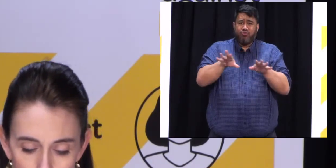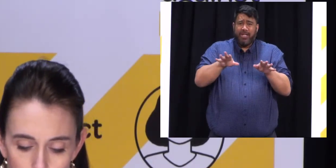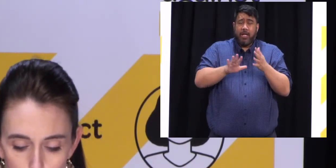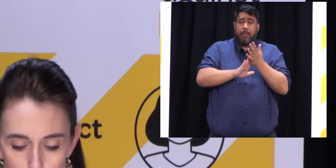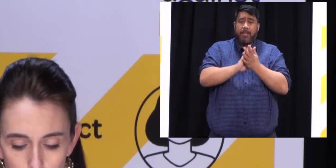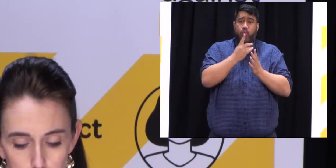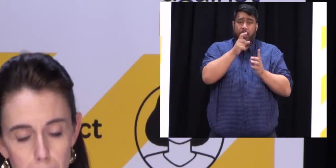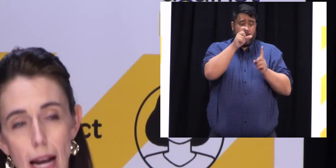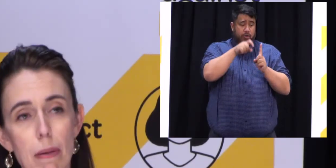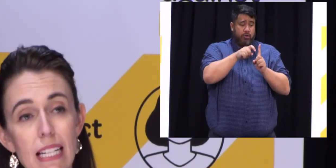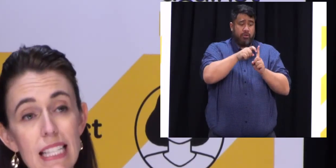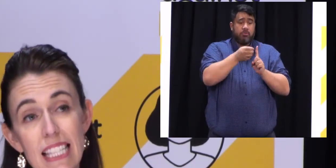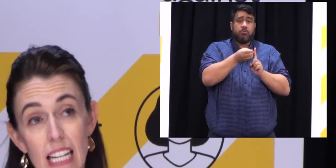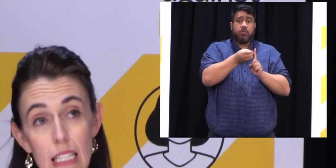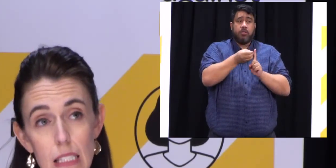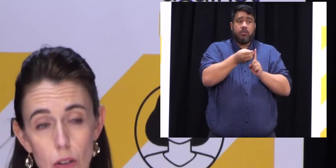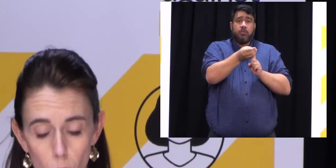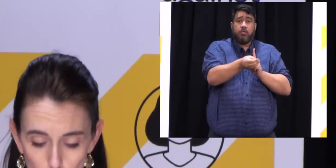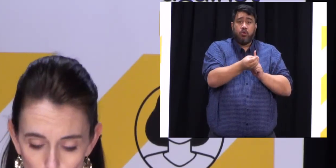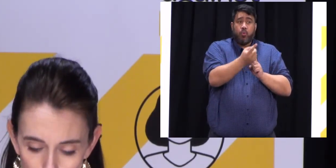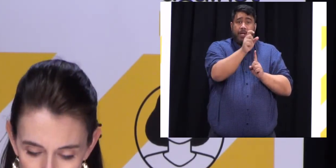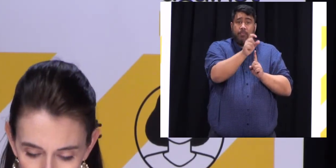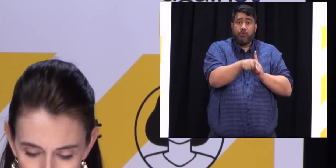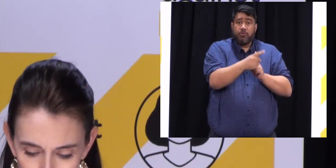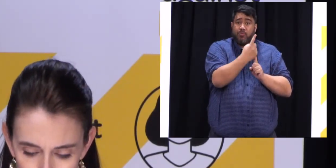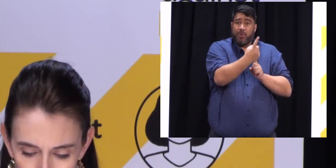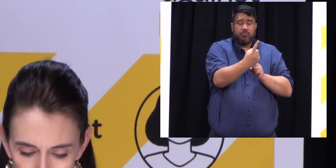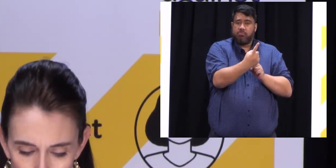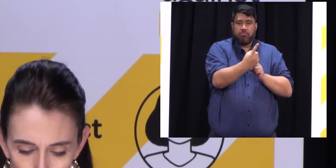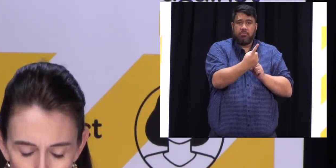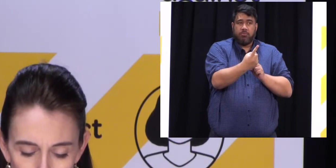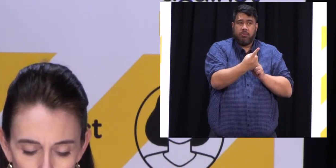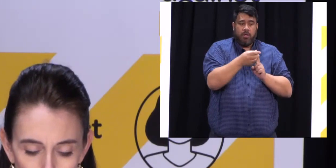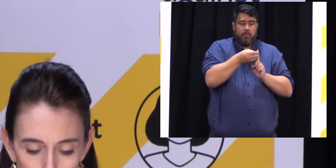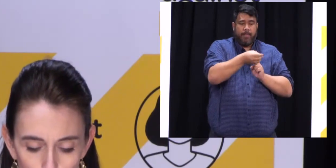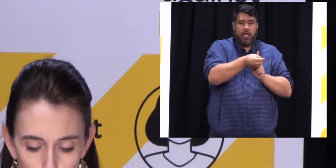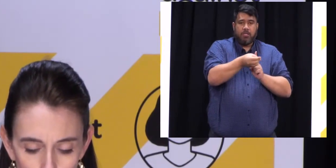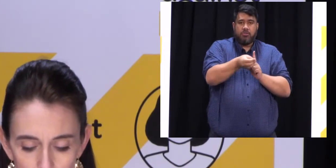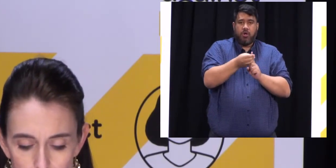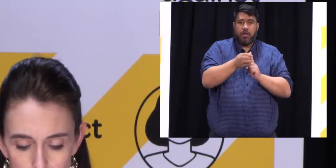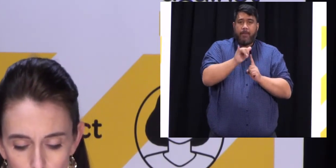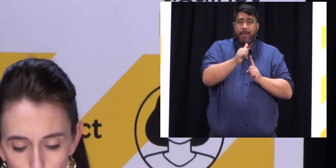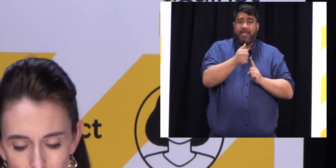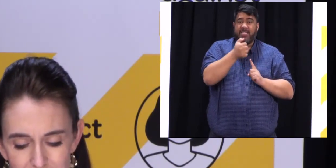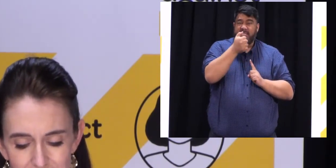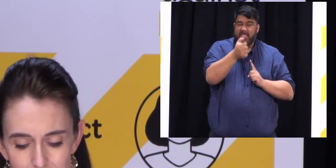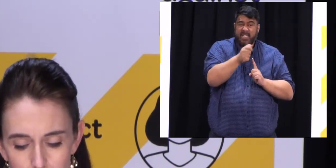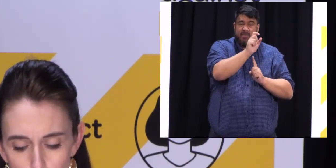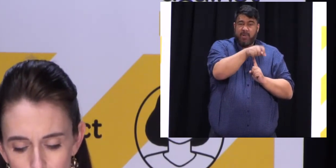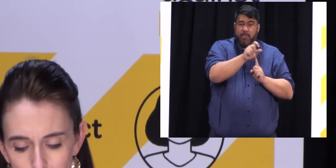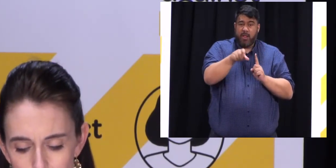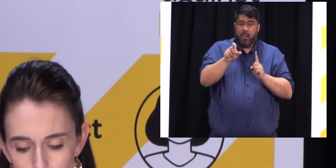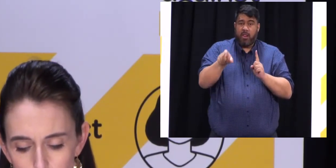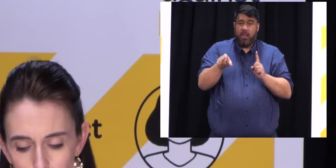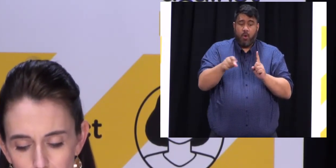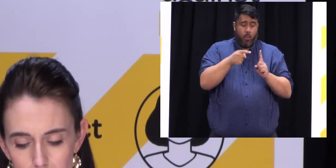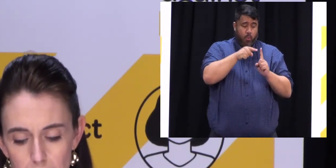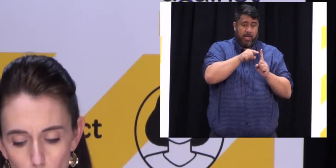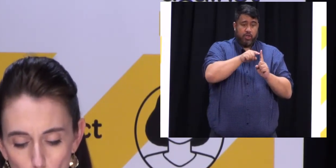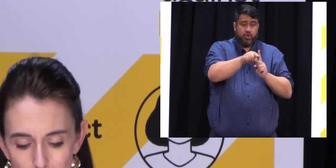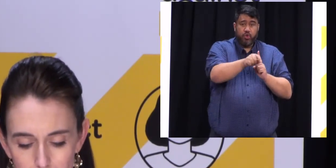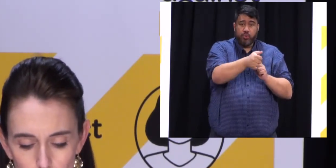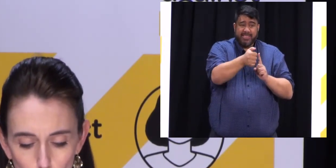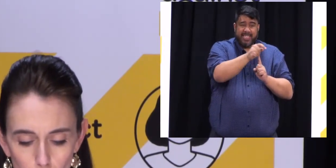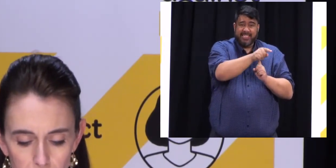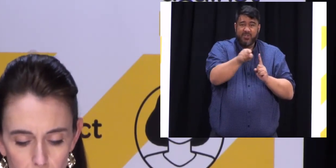suggest that number may be 6 or higher. You may recall from previous outbreaks, this number needs to be less